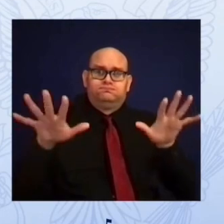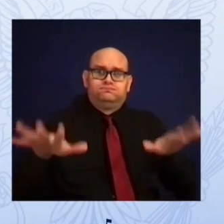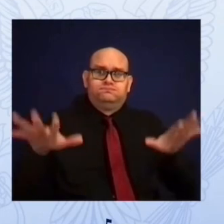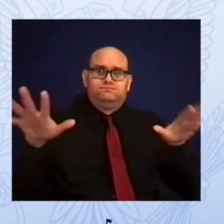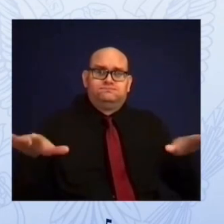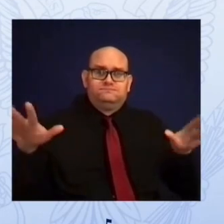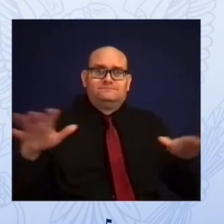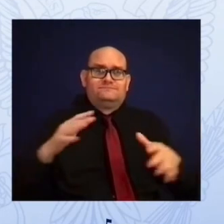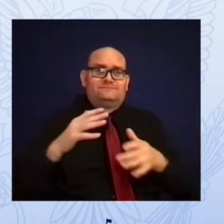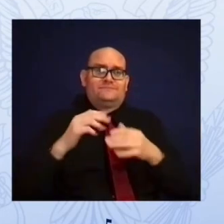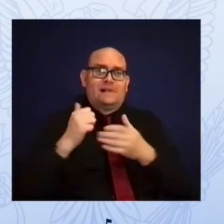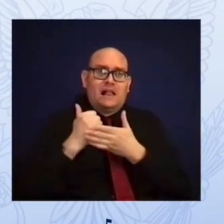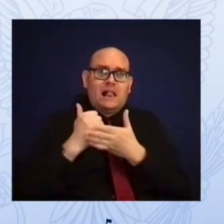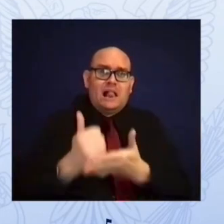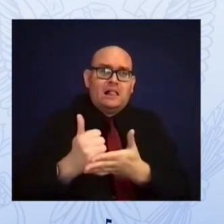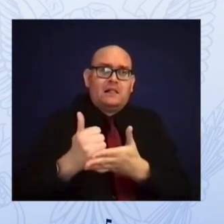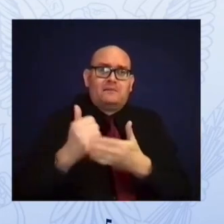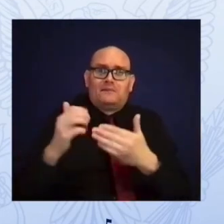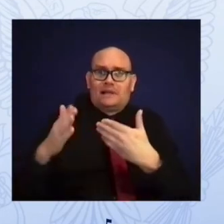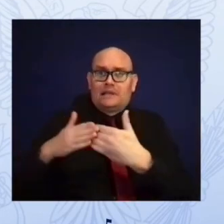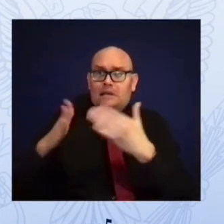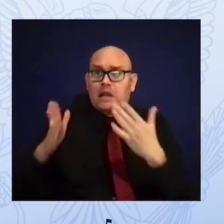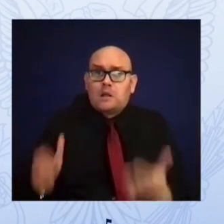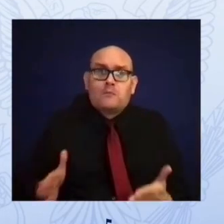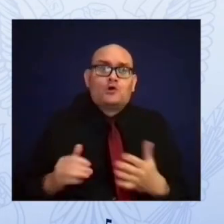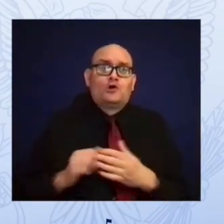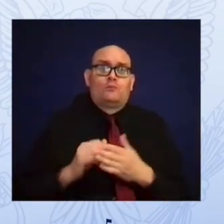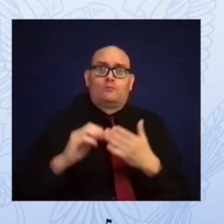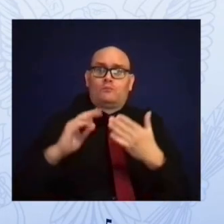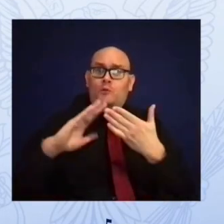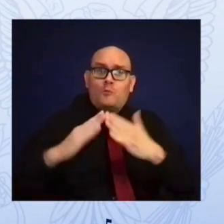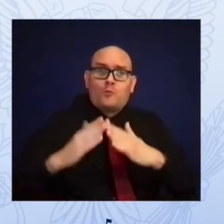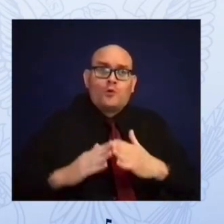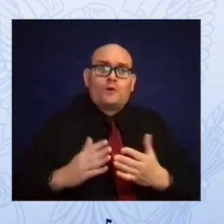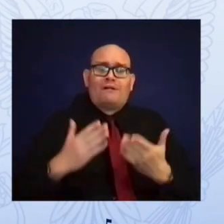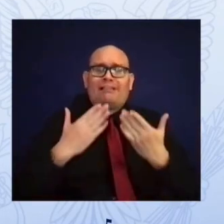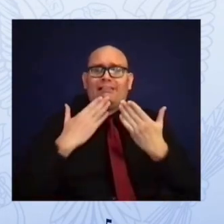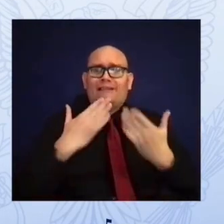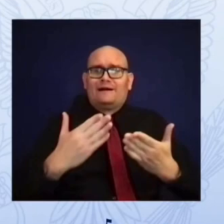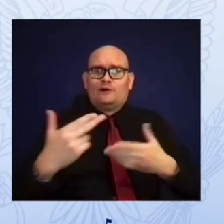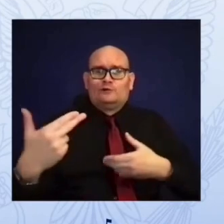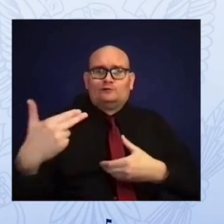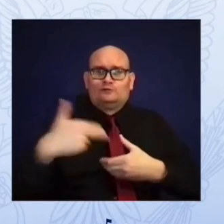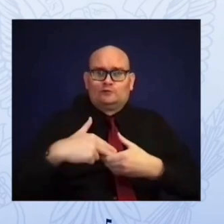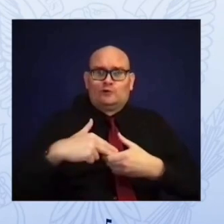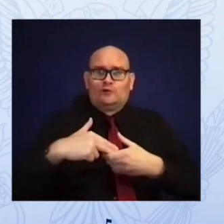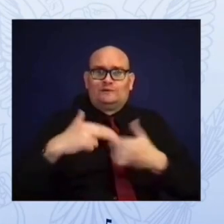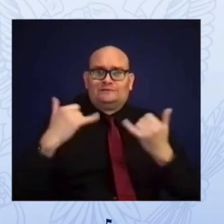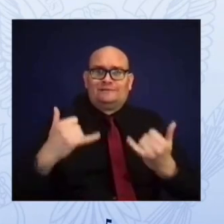today. Now, please enjoy our reception. Thank you.